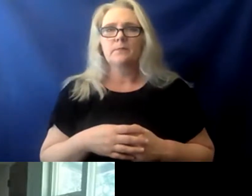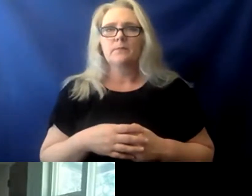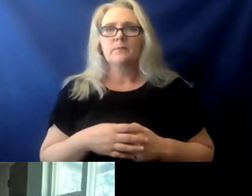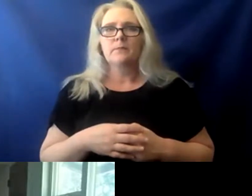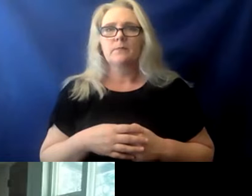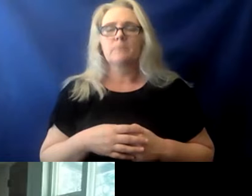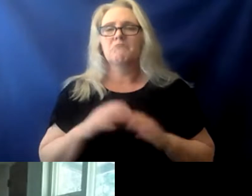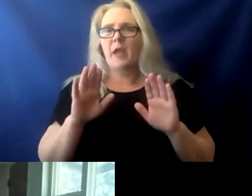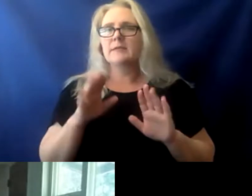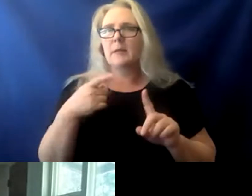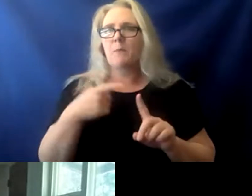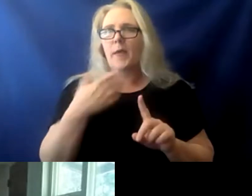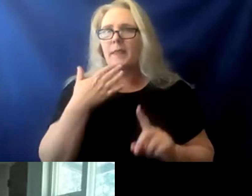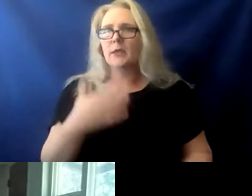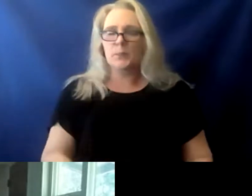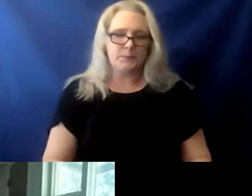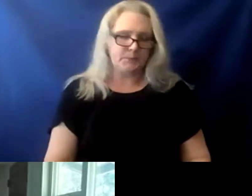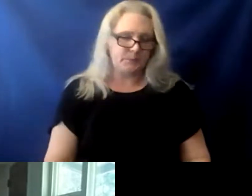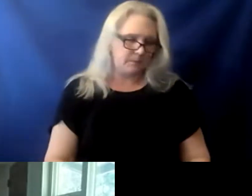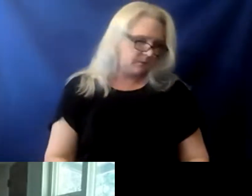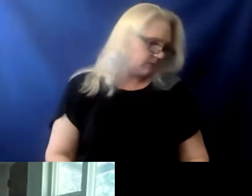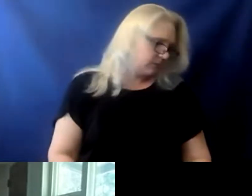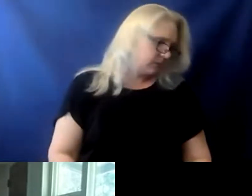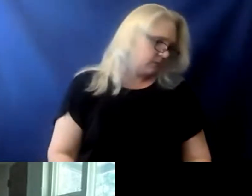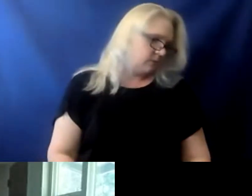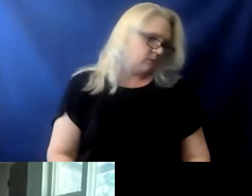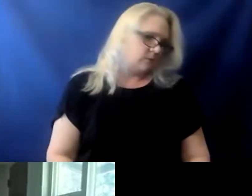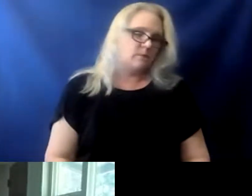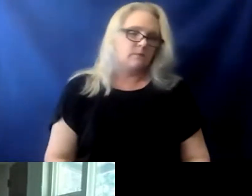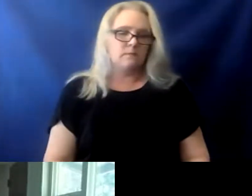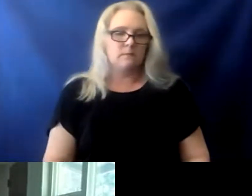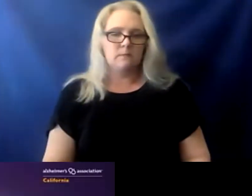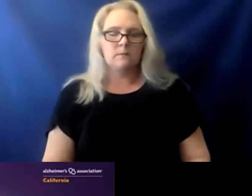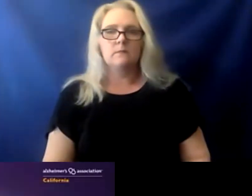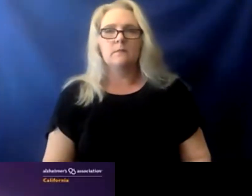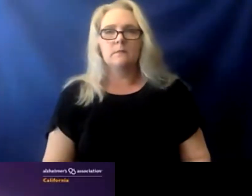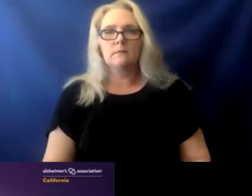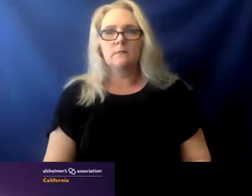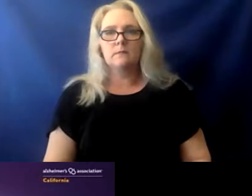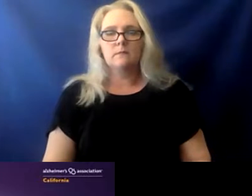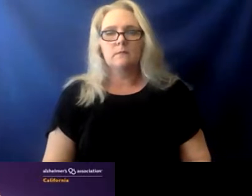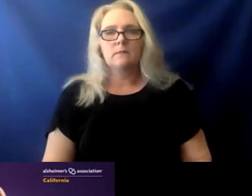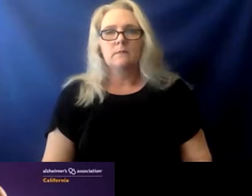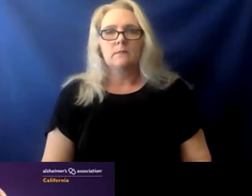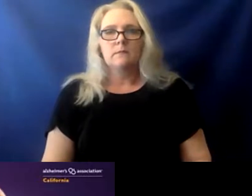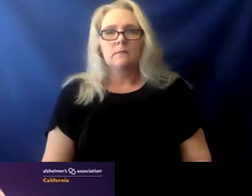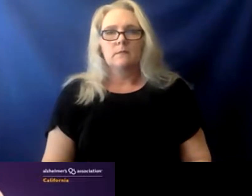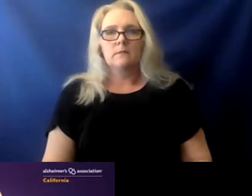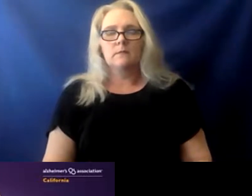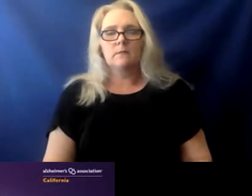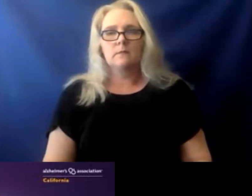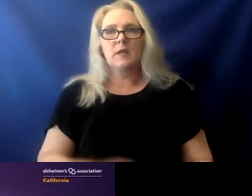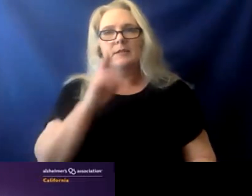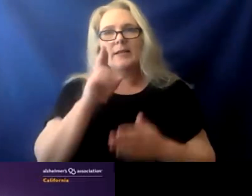Excellent point, thank you. Susan. Kim, you made me think of something with this, the Secretary's Alzheimer's